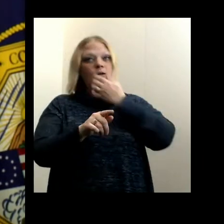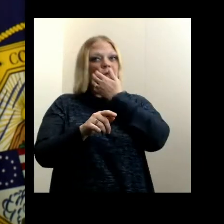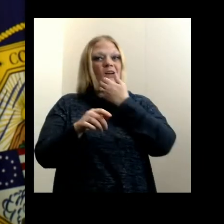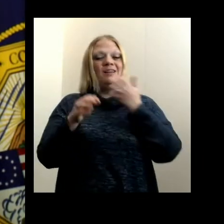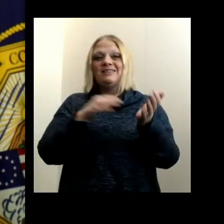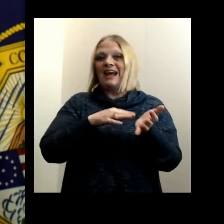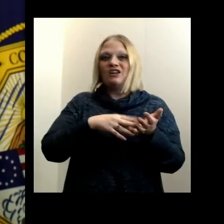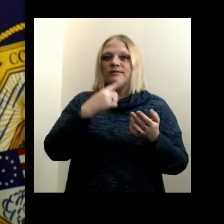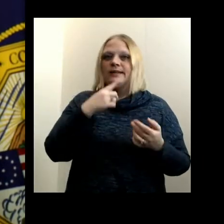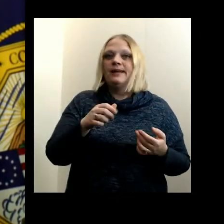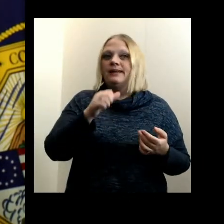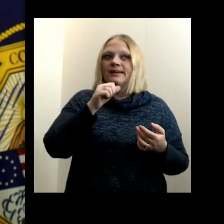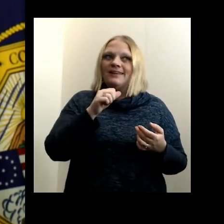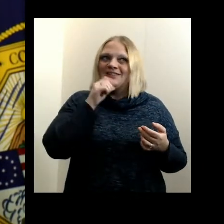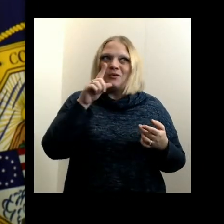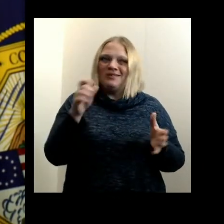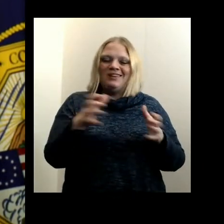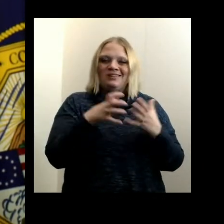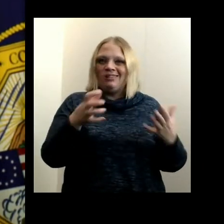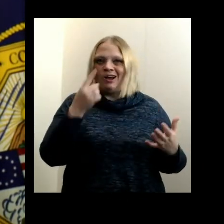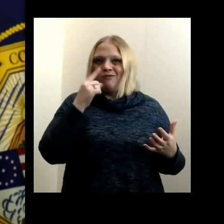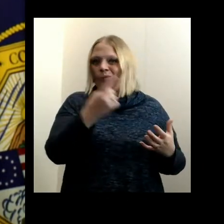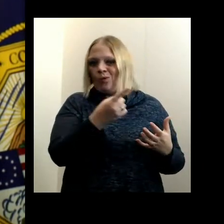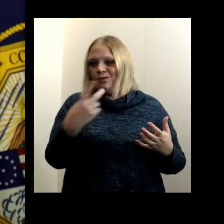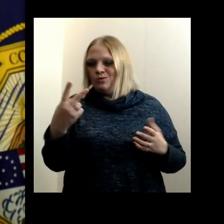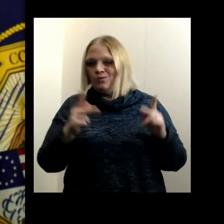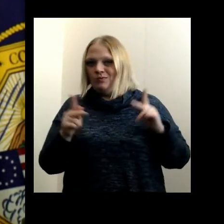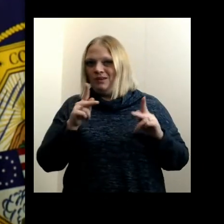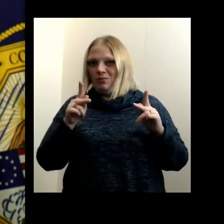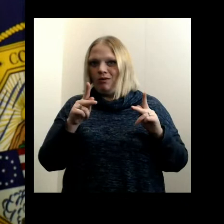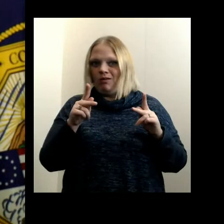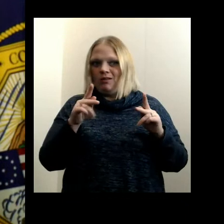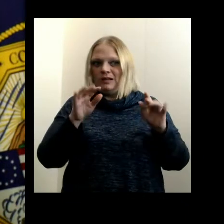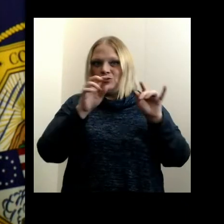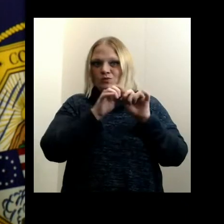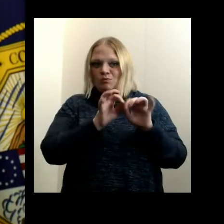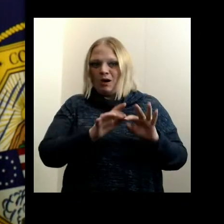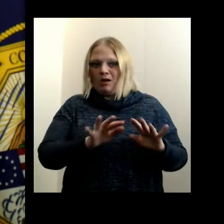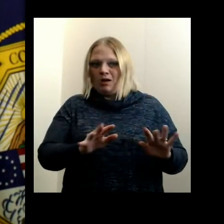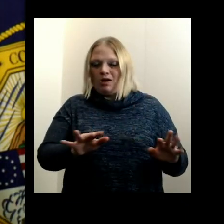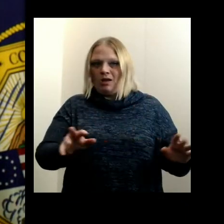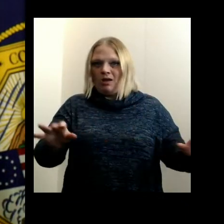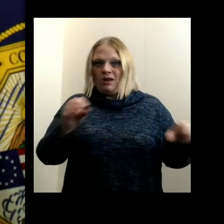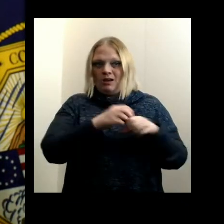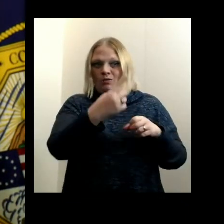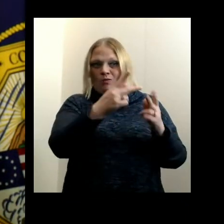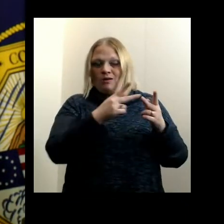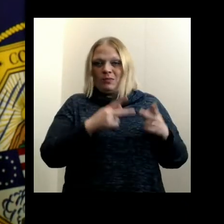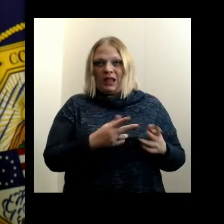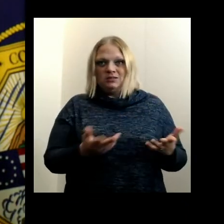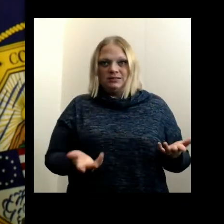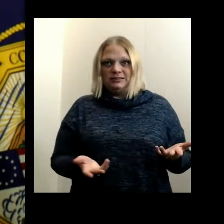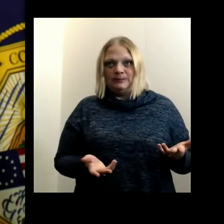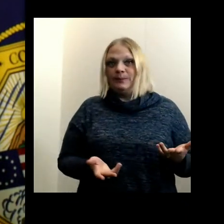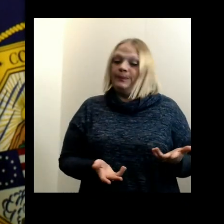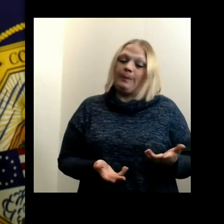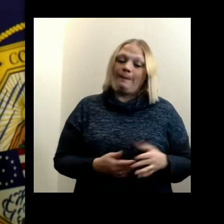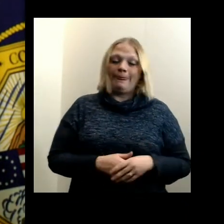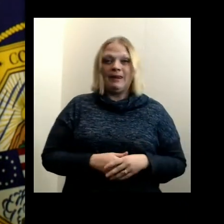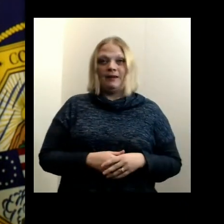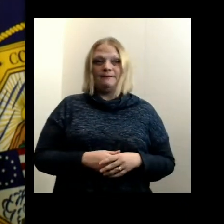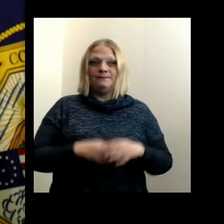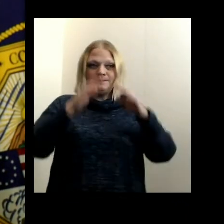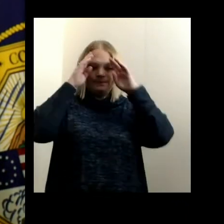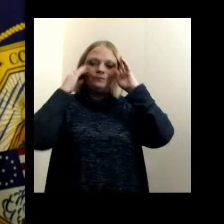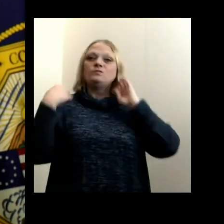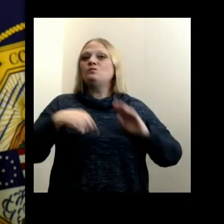it doesn't take a whole lot for one or two people to spread it among an organization in a tight situation. We don't